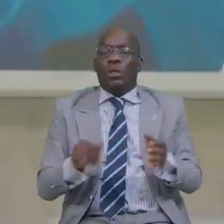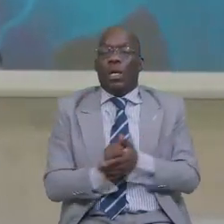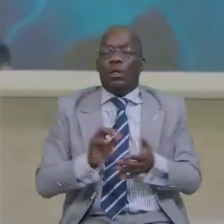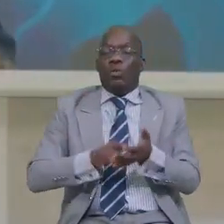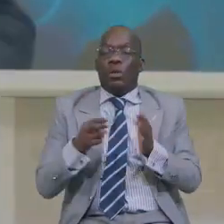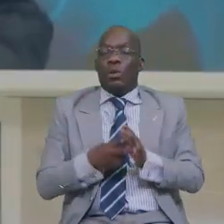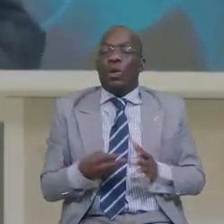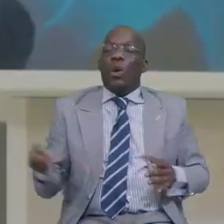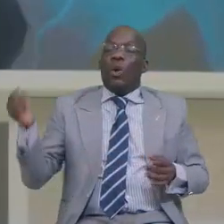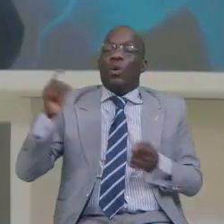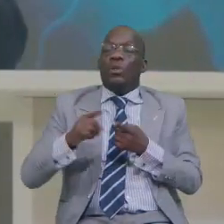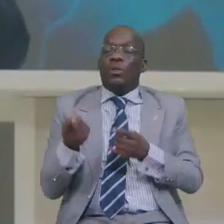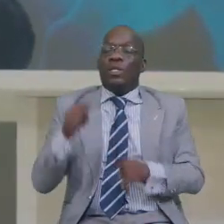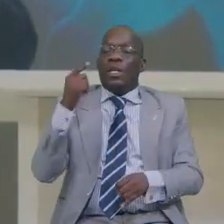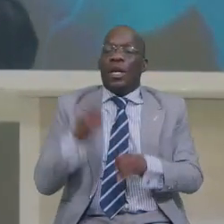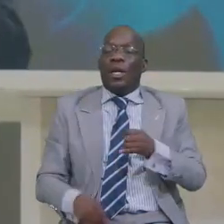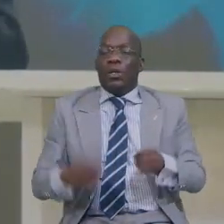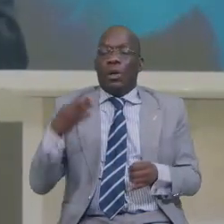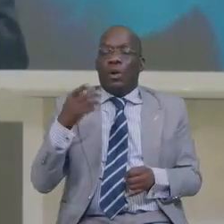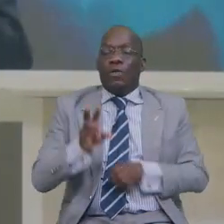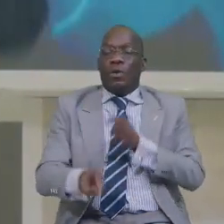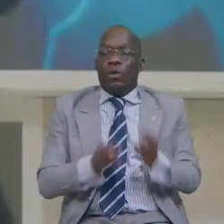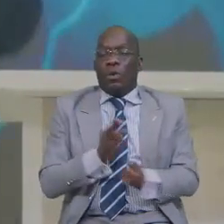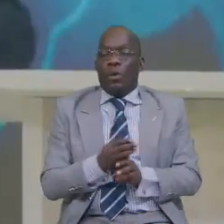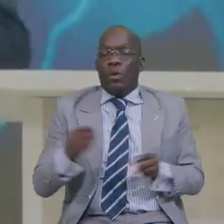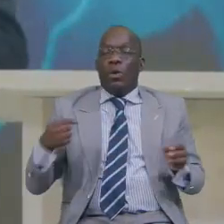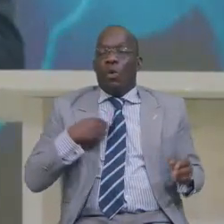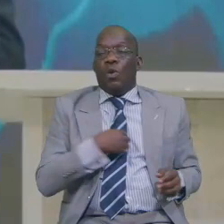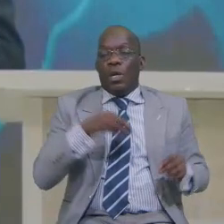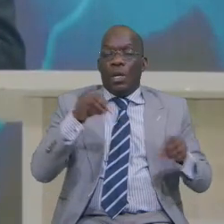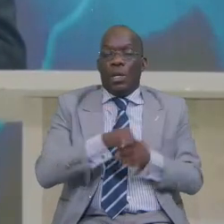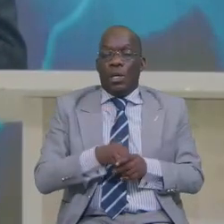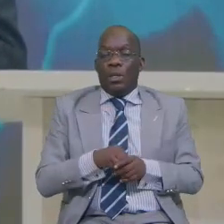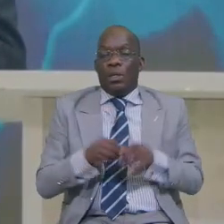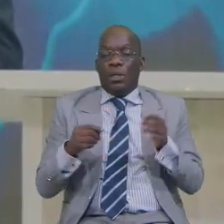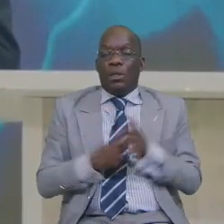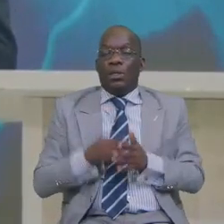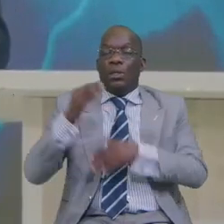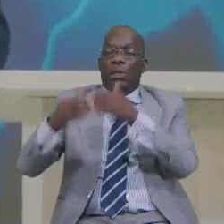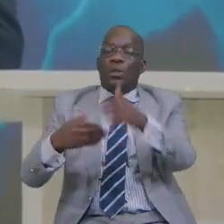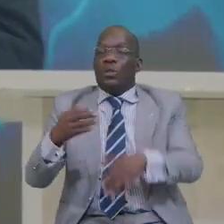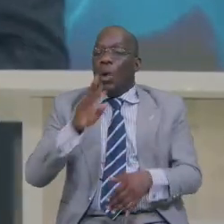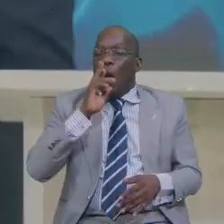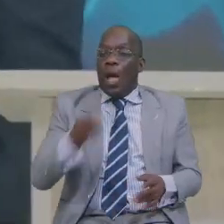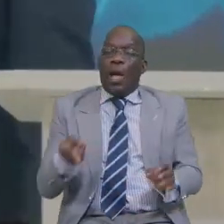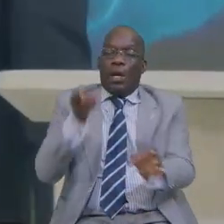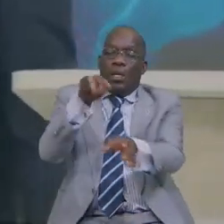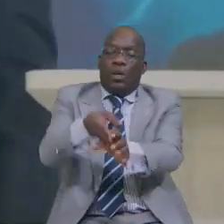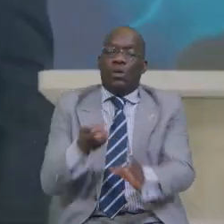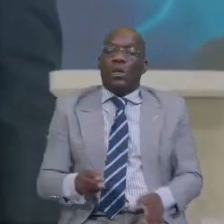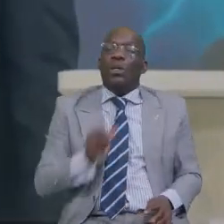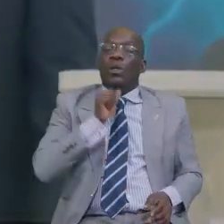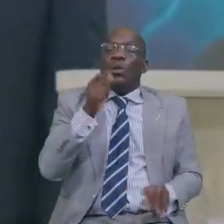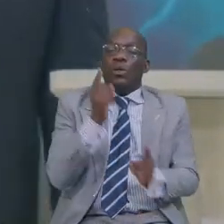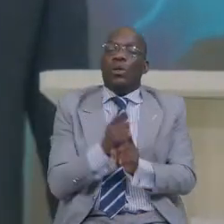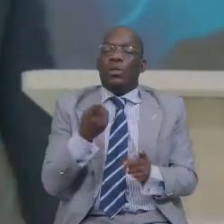the world. It means we in this generation were included. Were included. Not only the apostles,